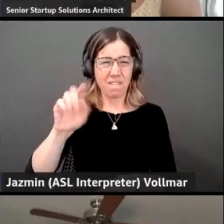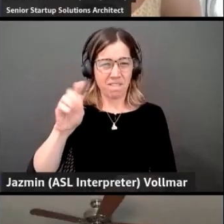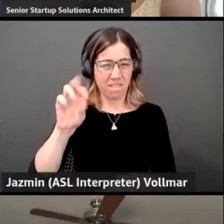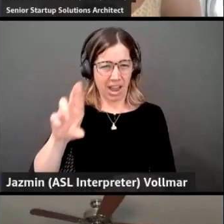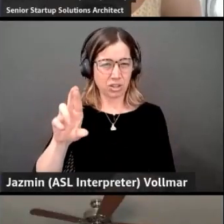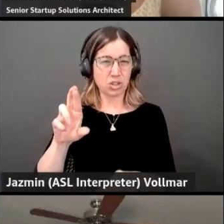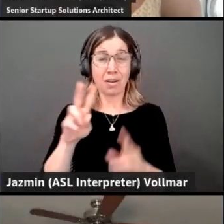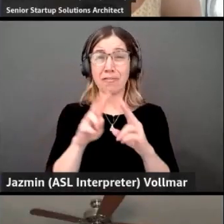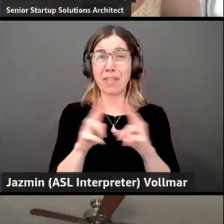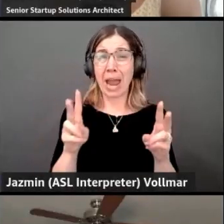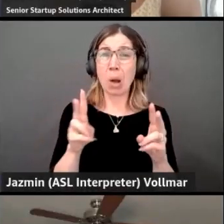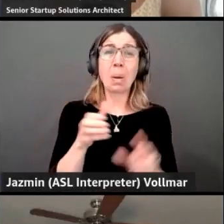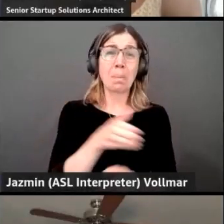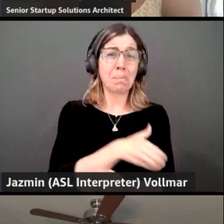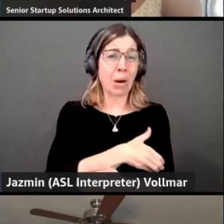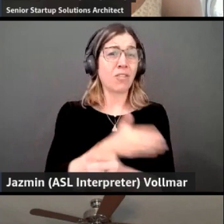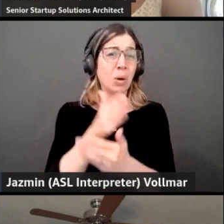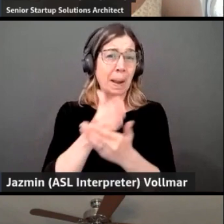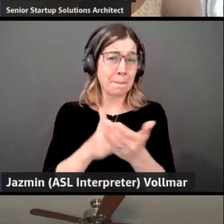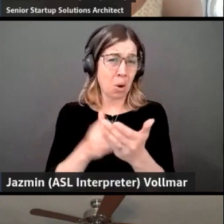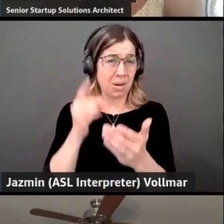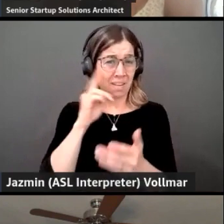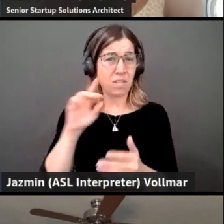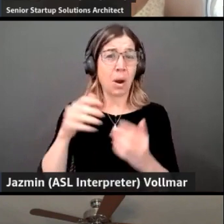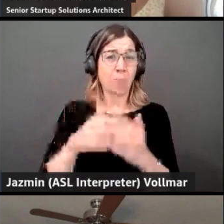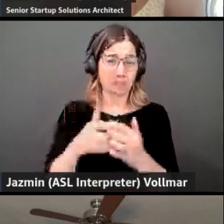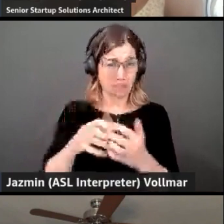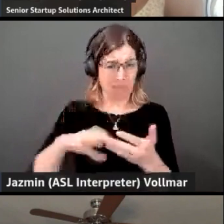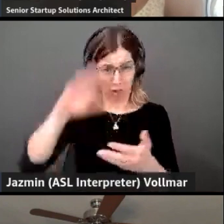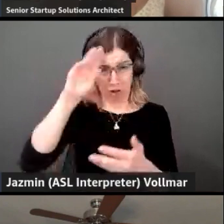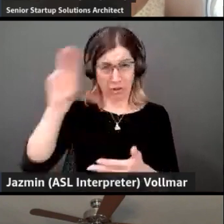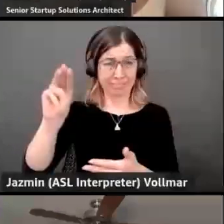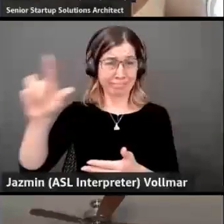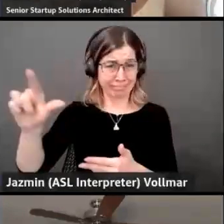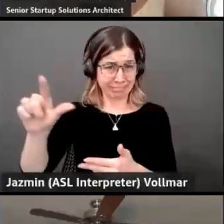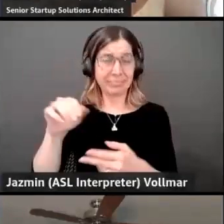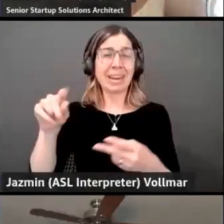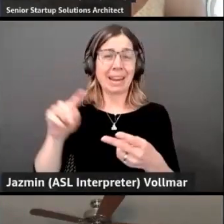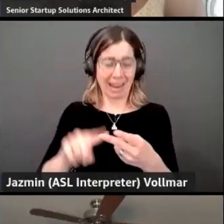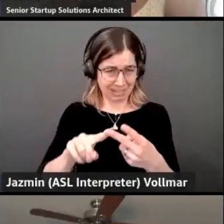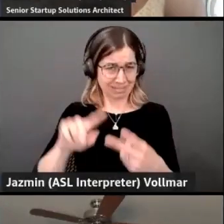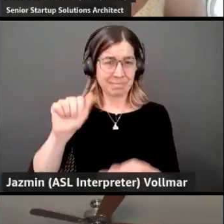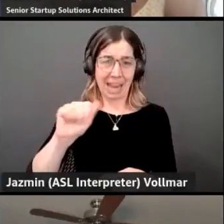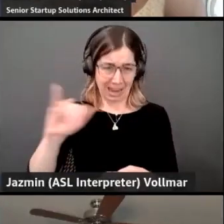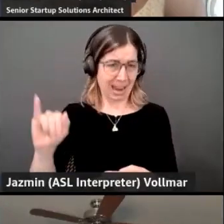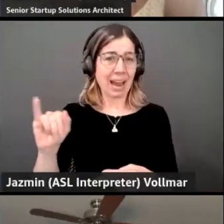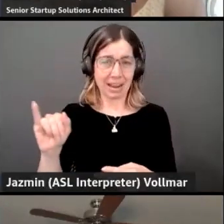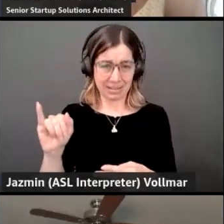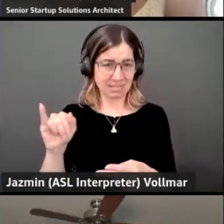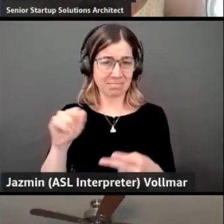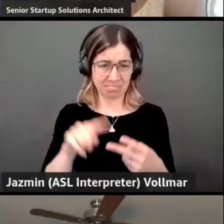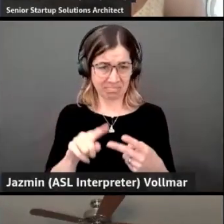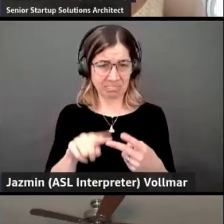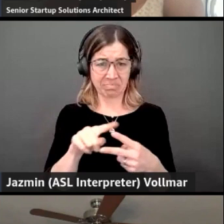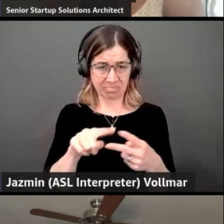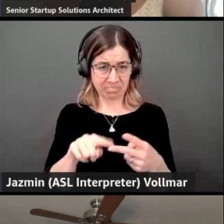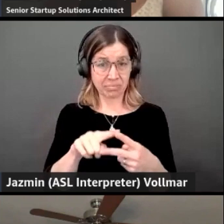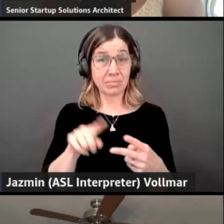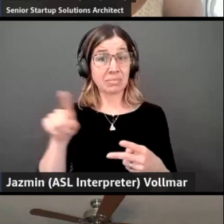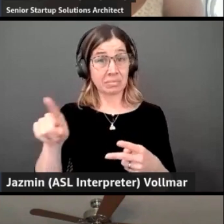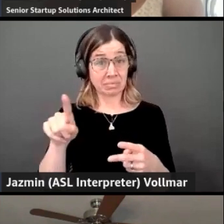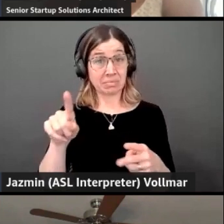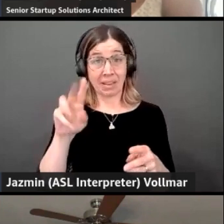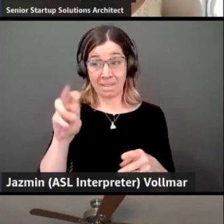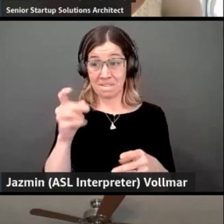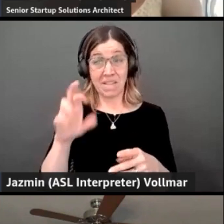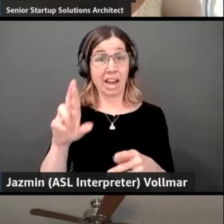powerful component in machine learning and artificial intelligence systems. What a vector can do is that it can represent an attribute